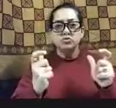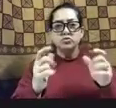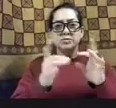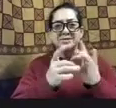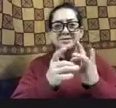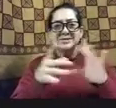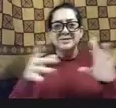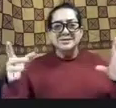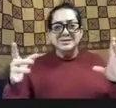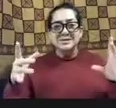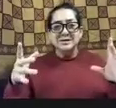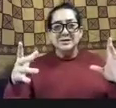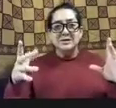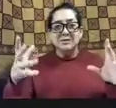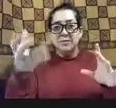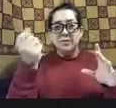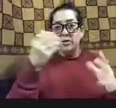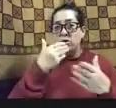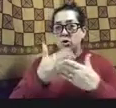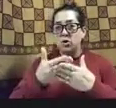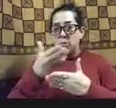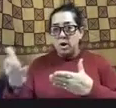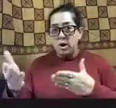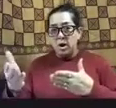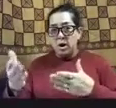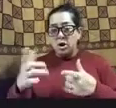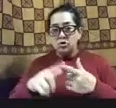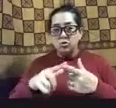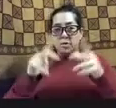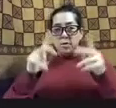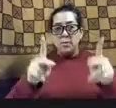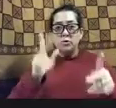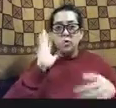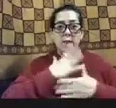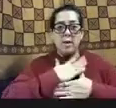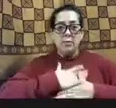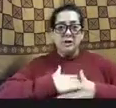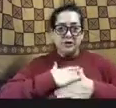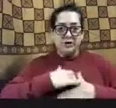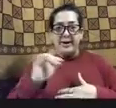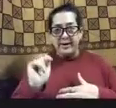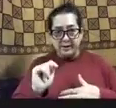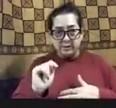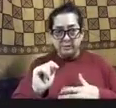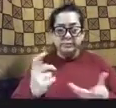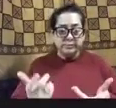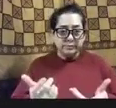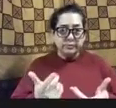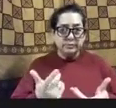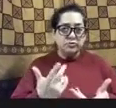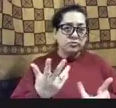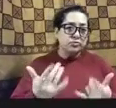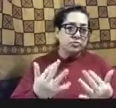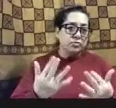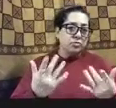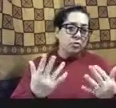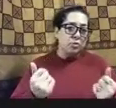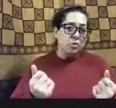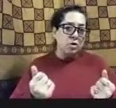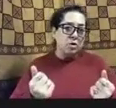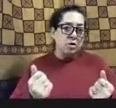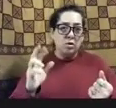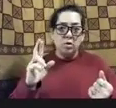from getting the good product to the consumer that'll appreciate it, as far as, you know, whether it's